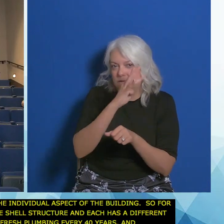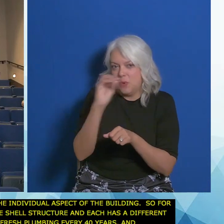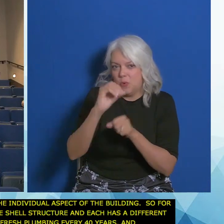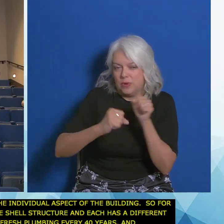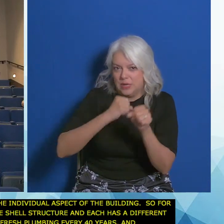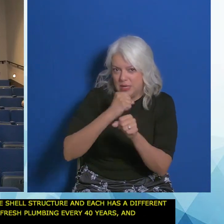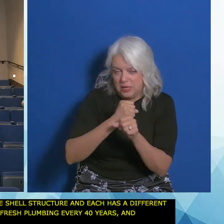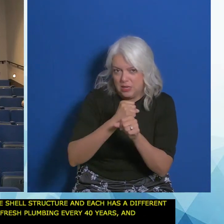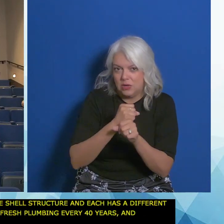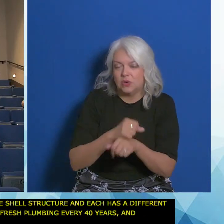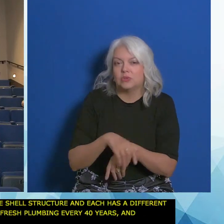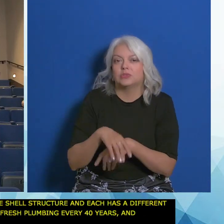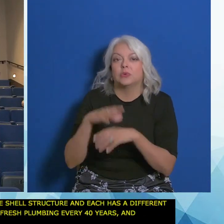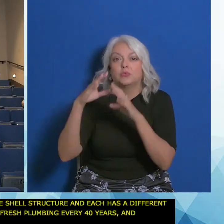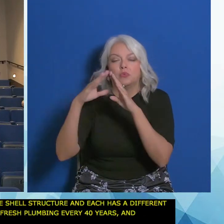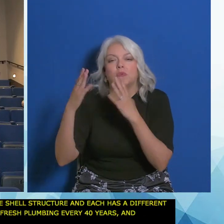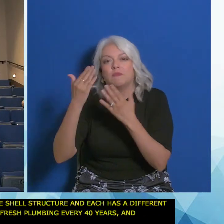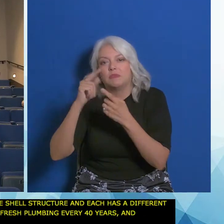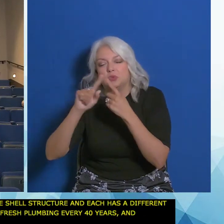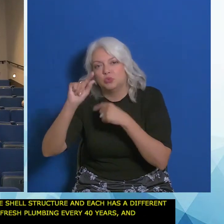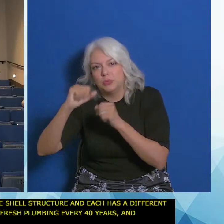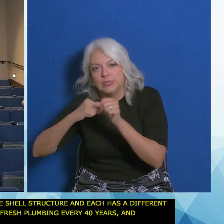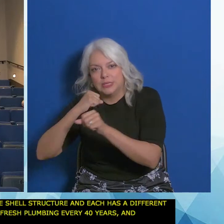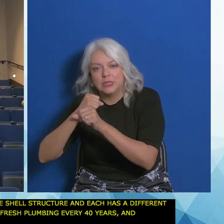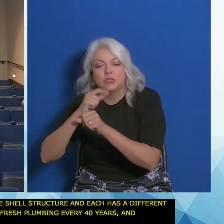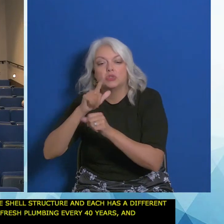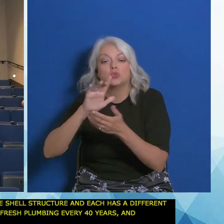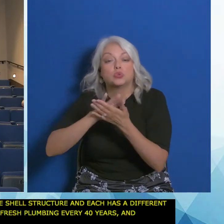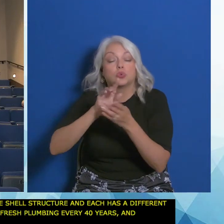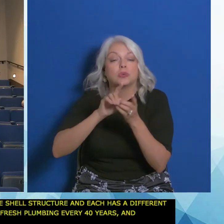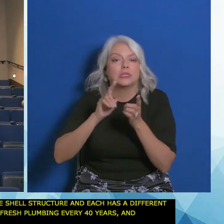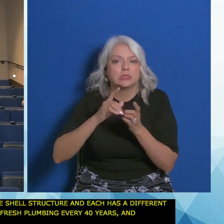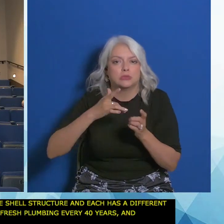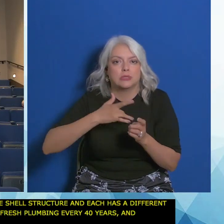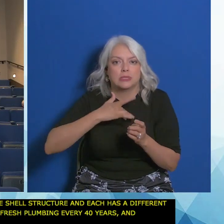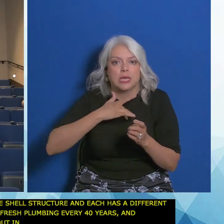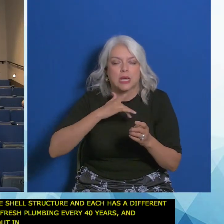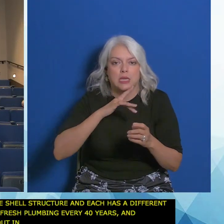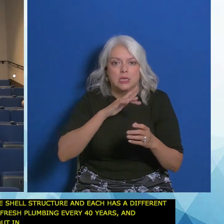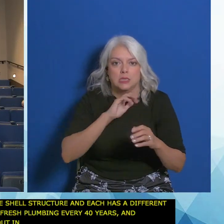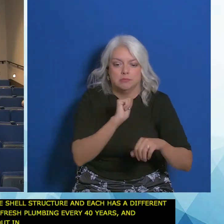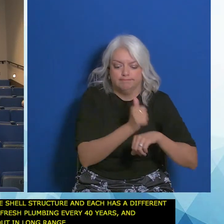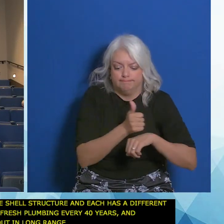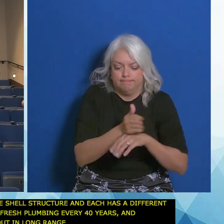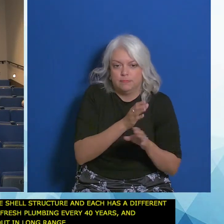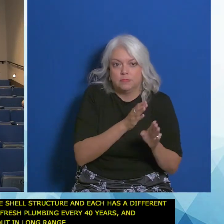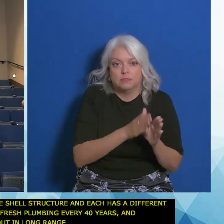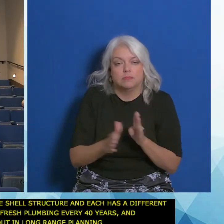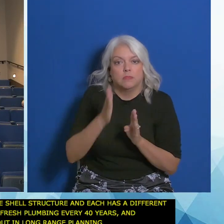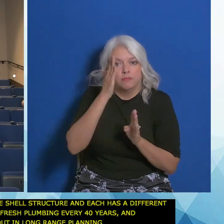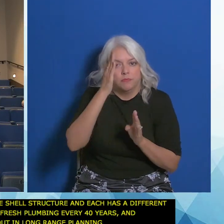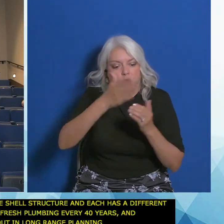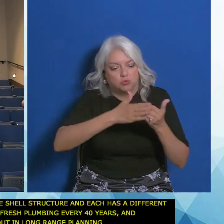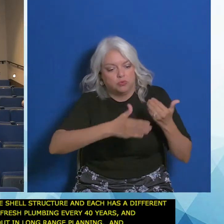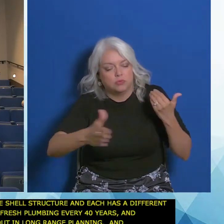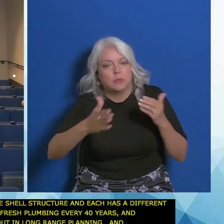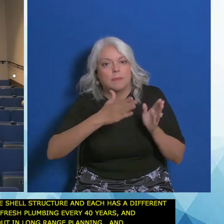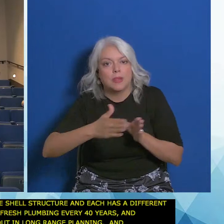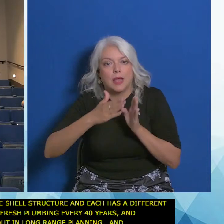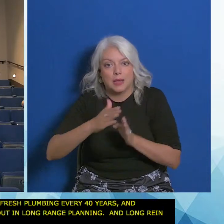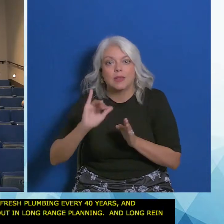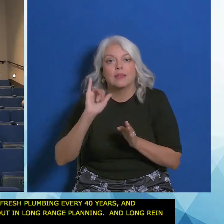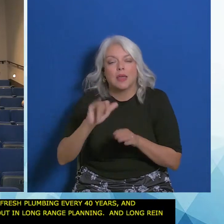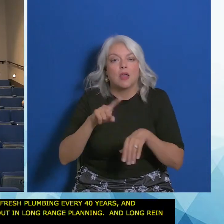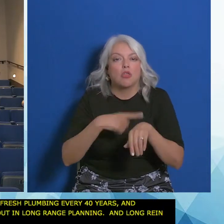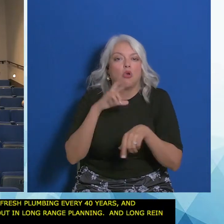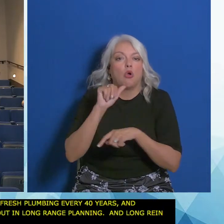to 20. So school districts tend to build that out in long-range planning. Long-range planning is something that we do internally and